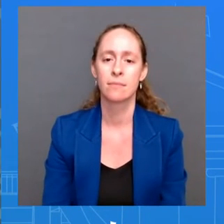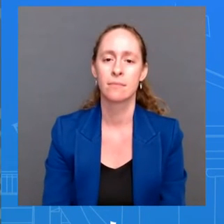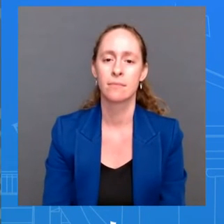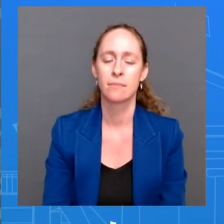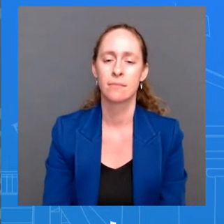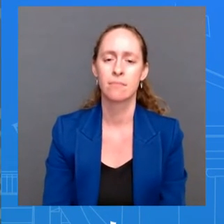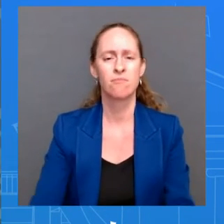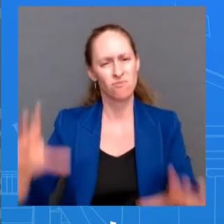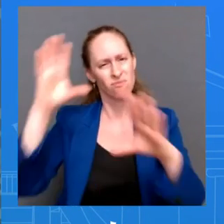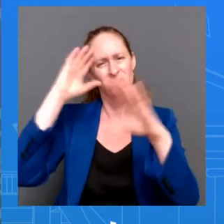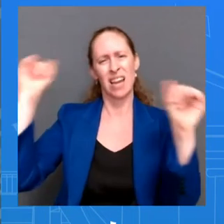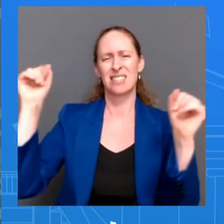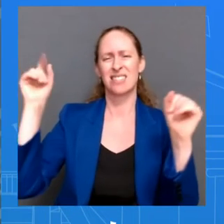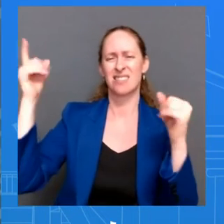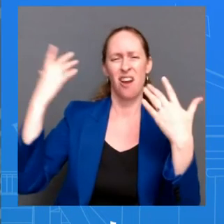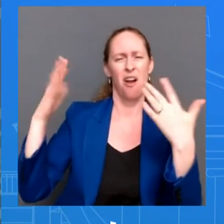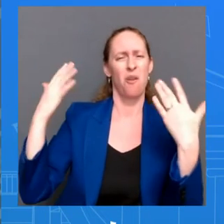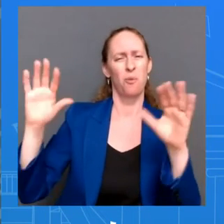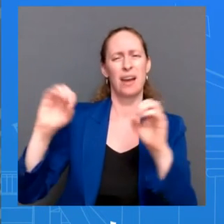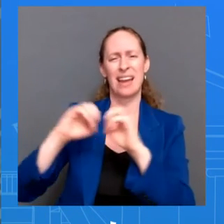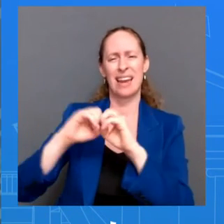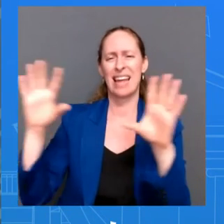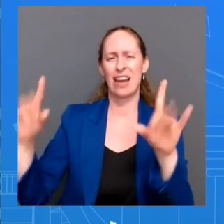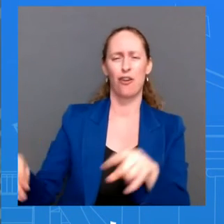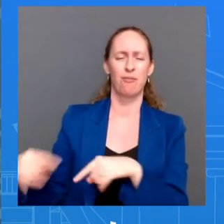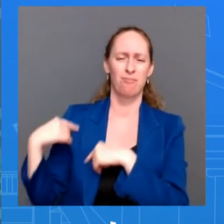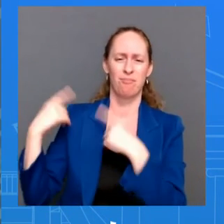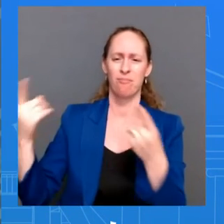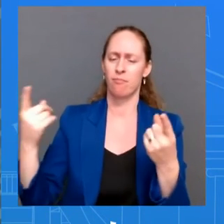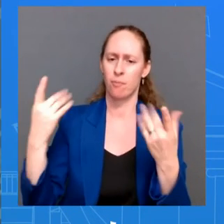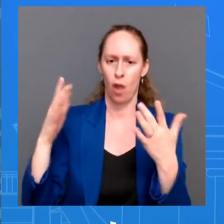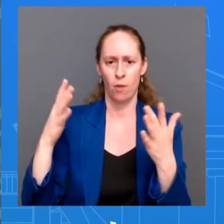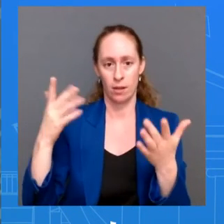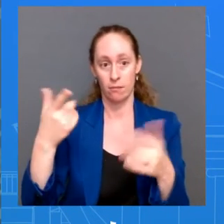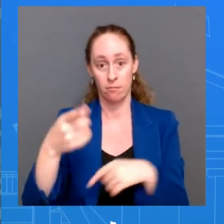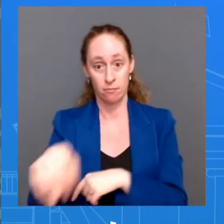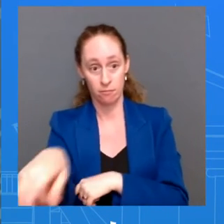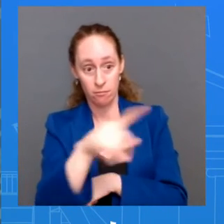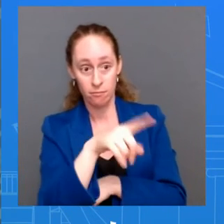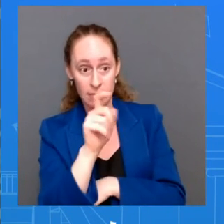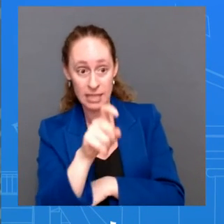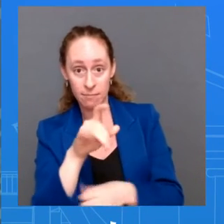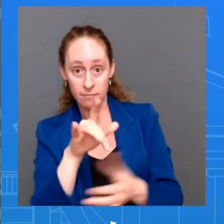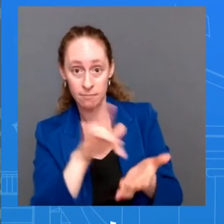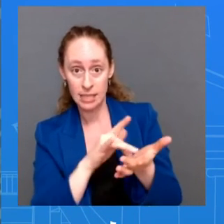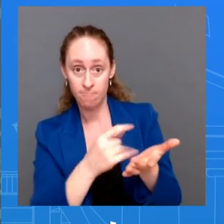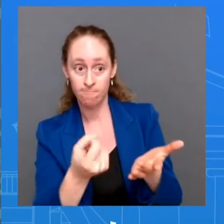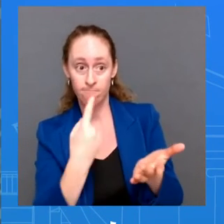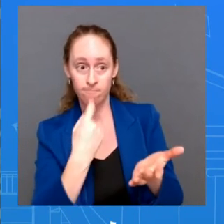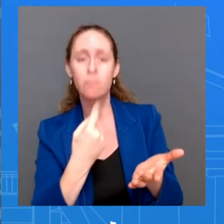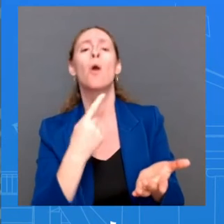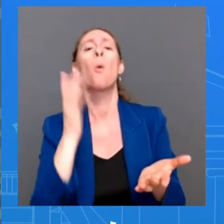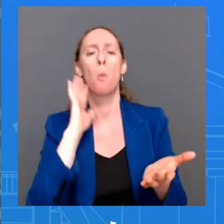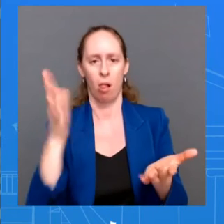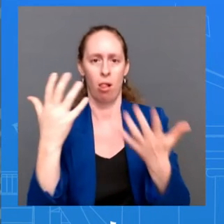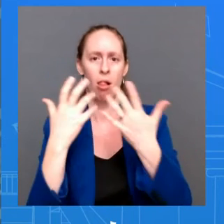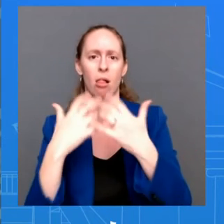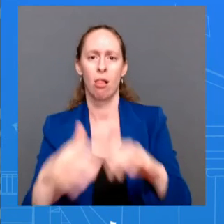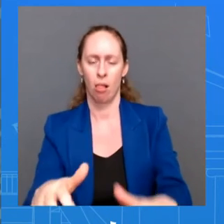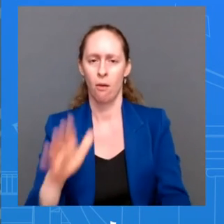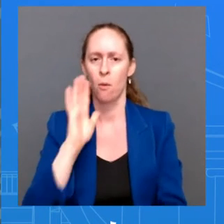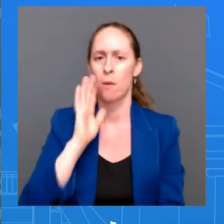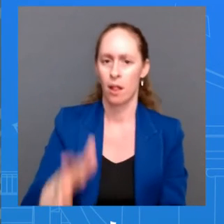to women and their health care who are making their own decision on how they want to move forward with their family. We know